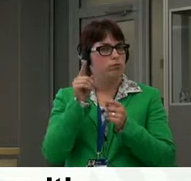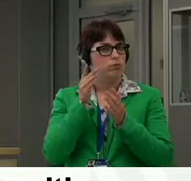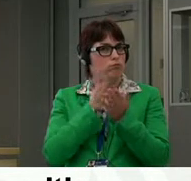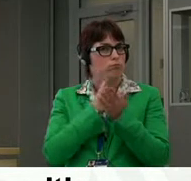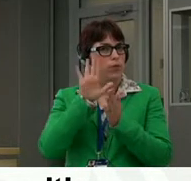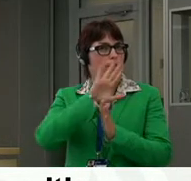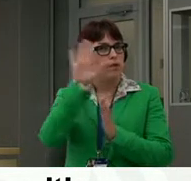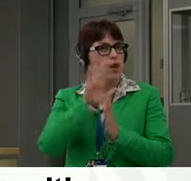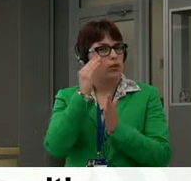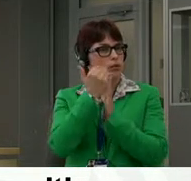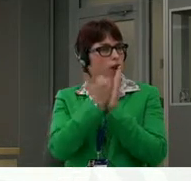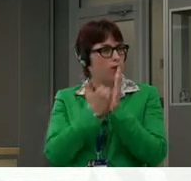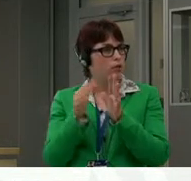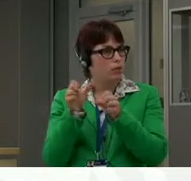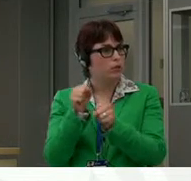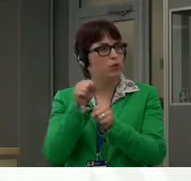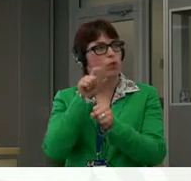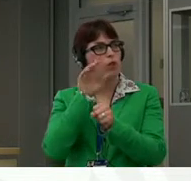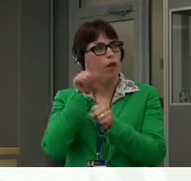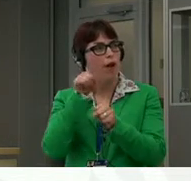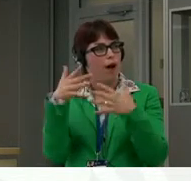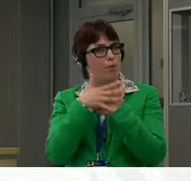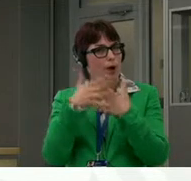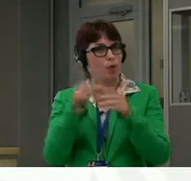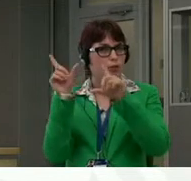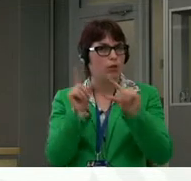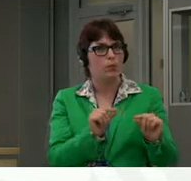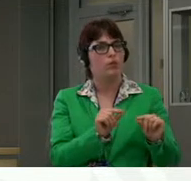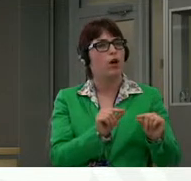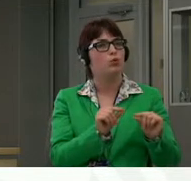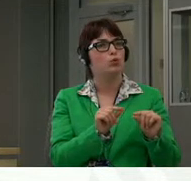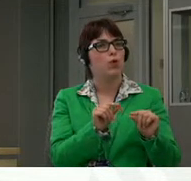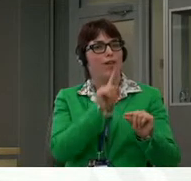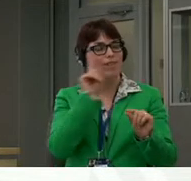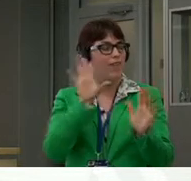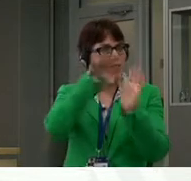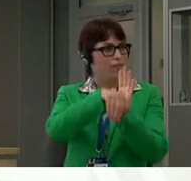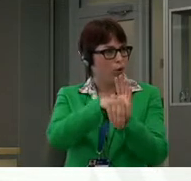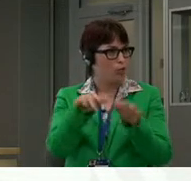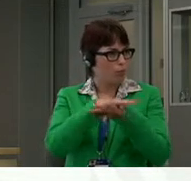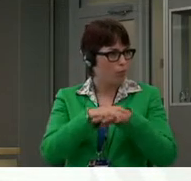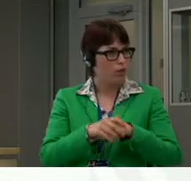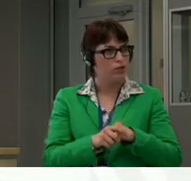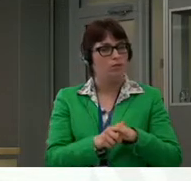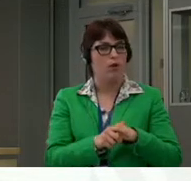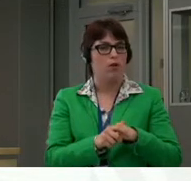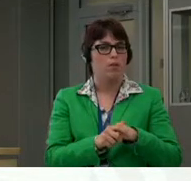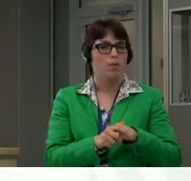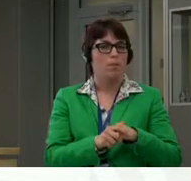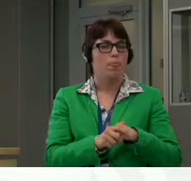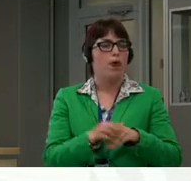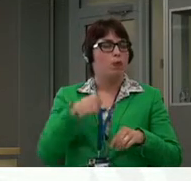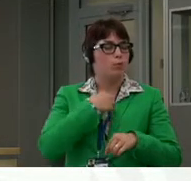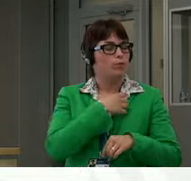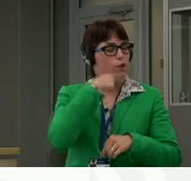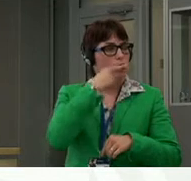and women with disabilities. Most importantly, the European Union should